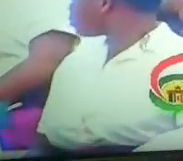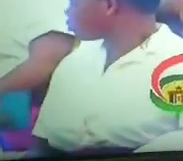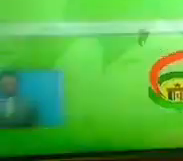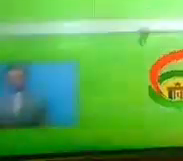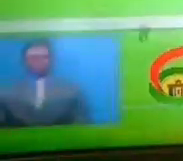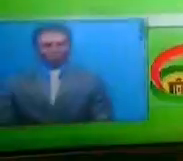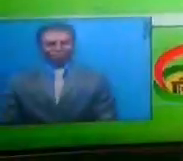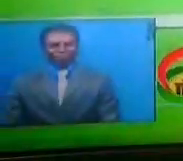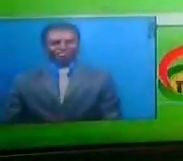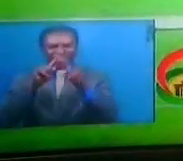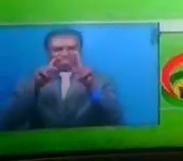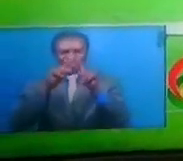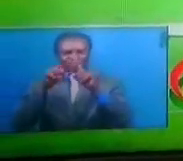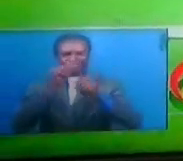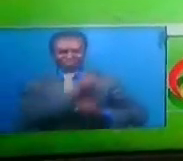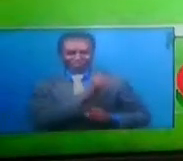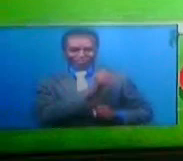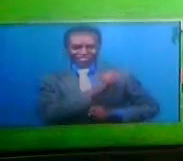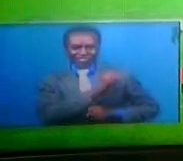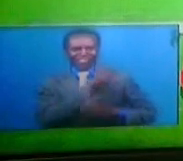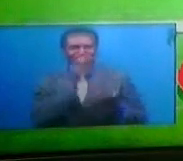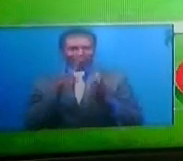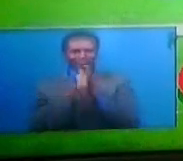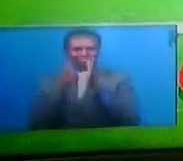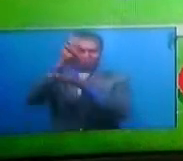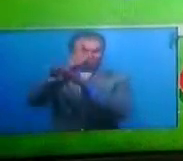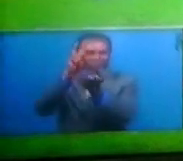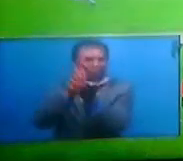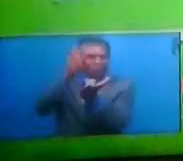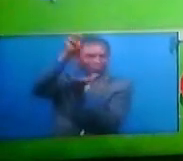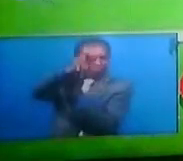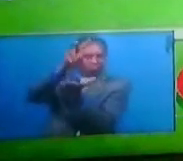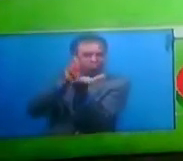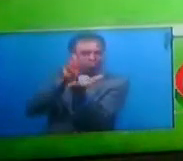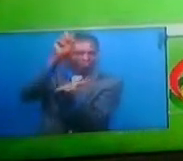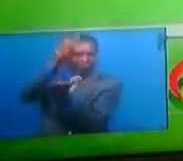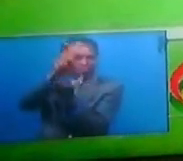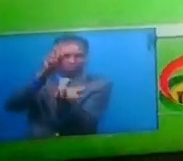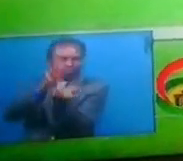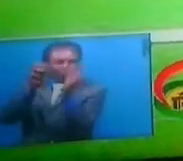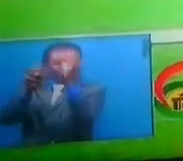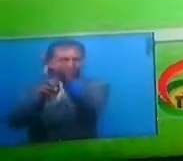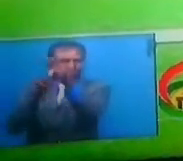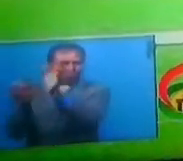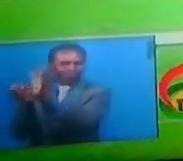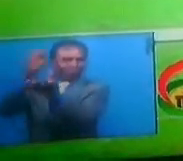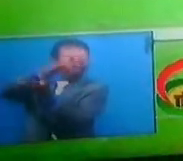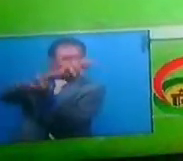Sergeant Adata Courage worked tirelessly to bring this personnel to this